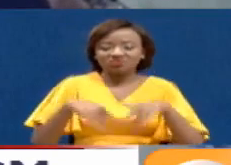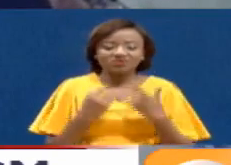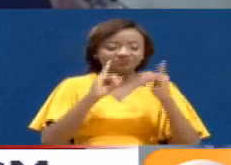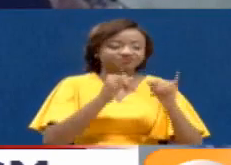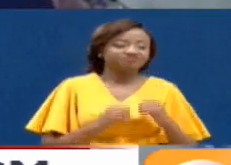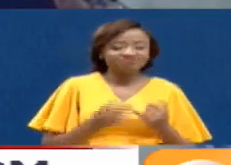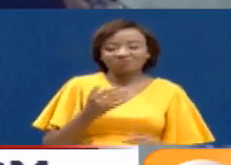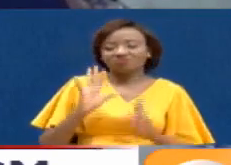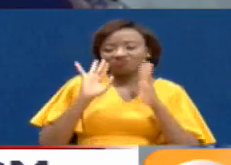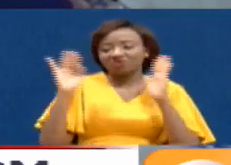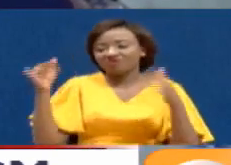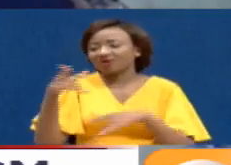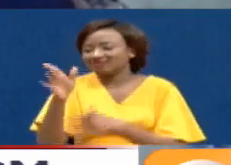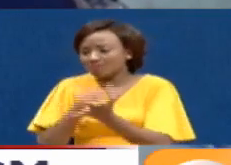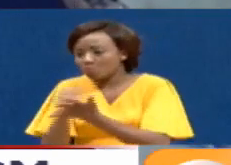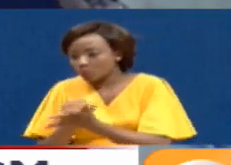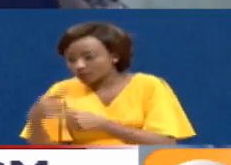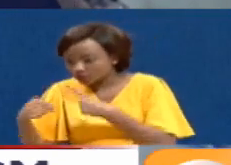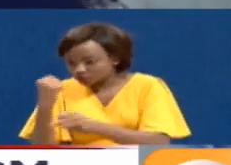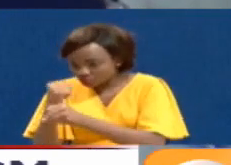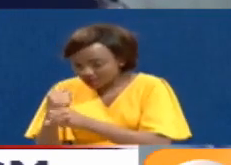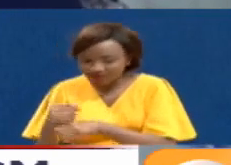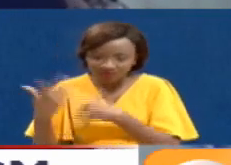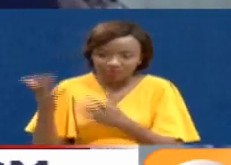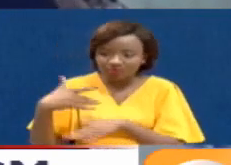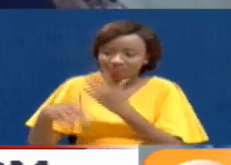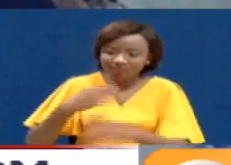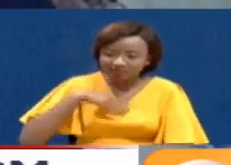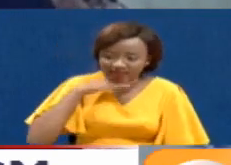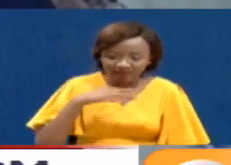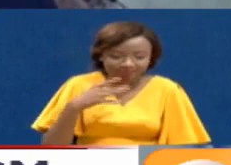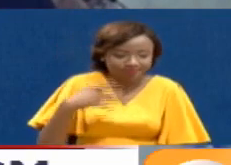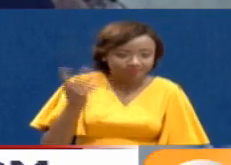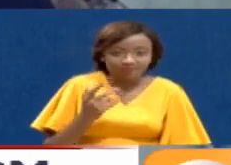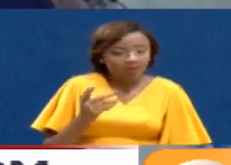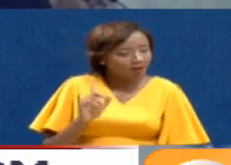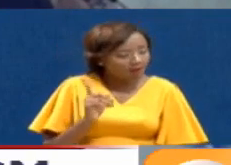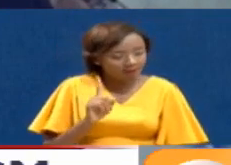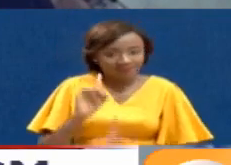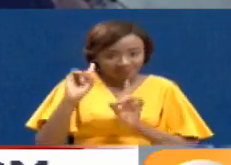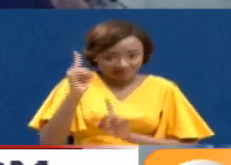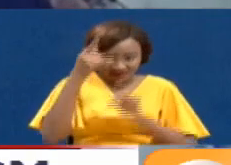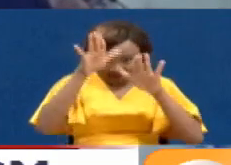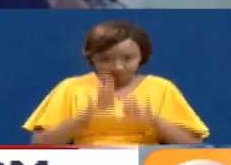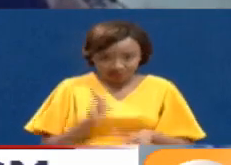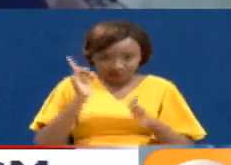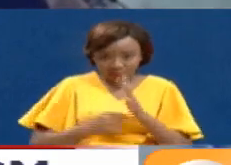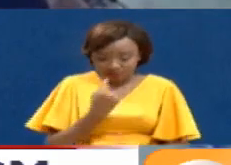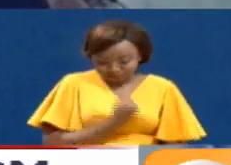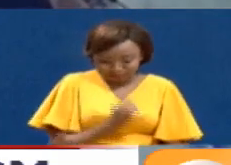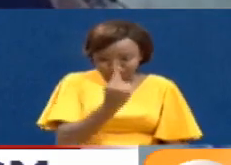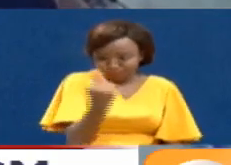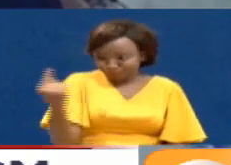the vulnerable continue to work or they die. I think it is first and foremost the responsibility of everybody